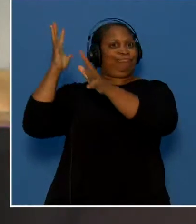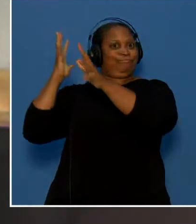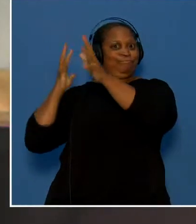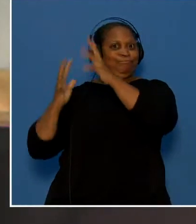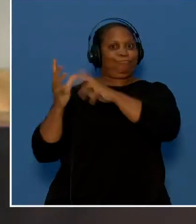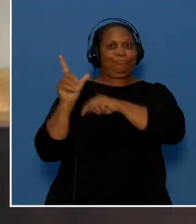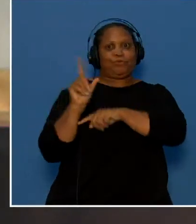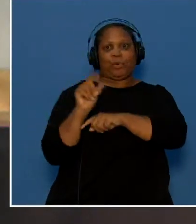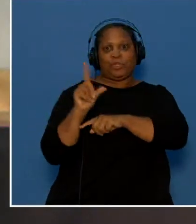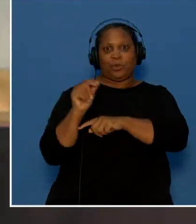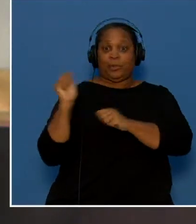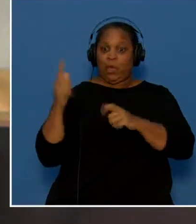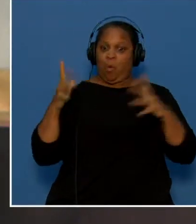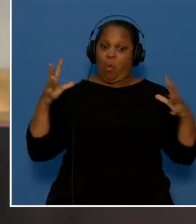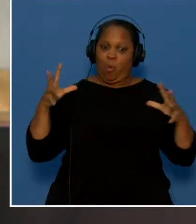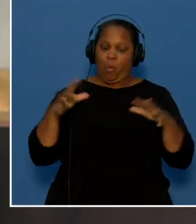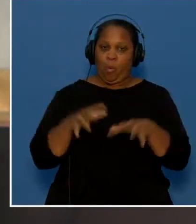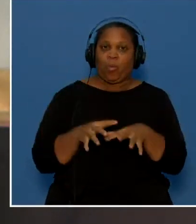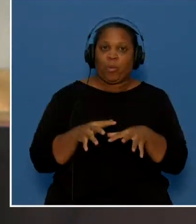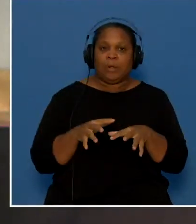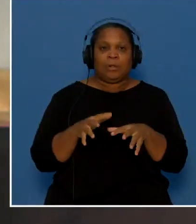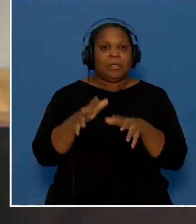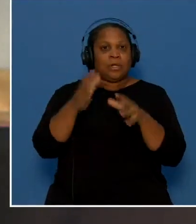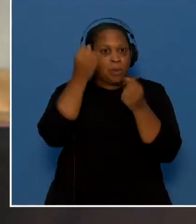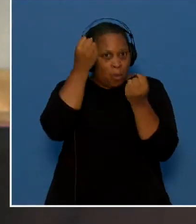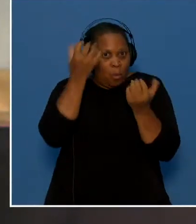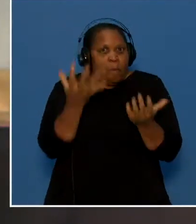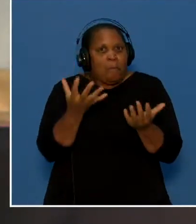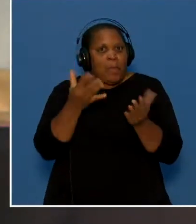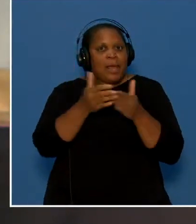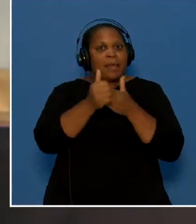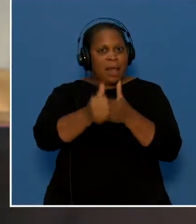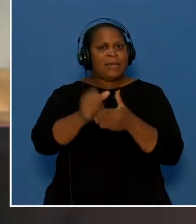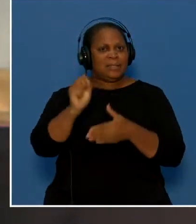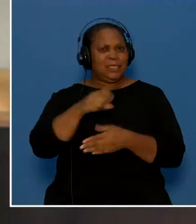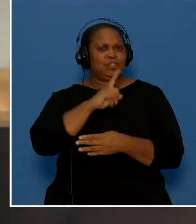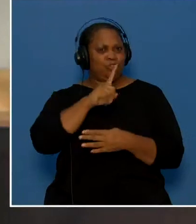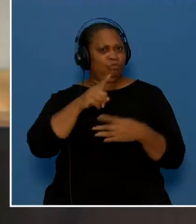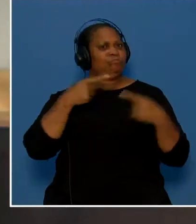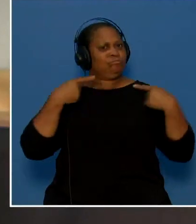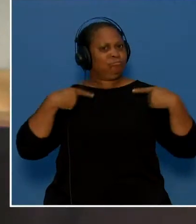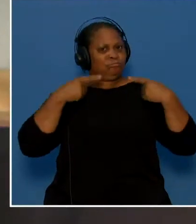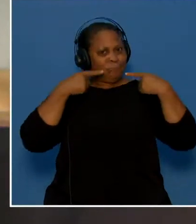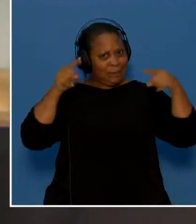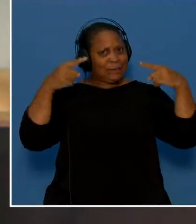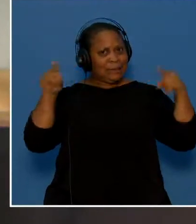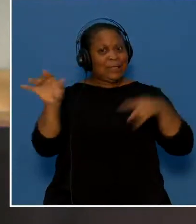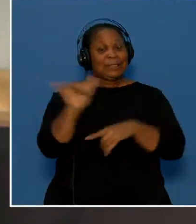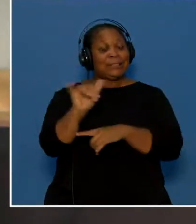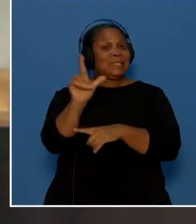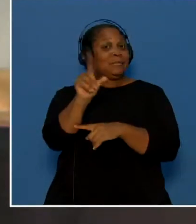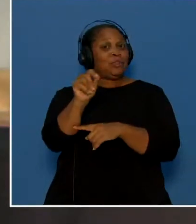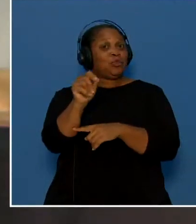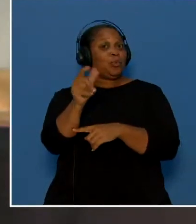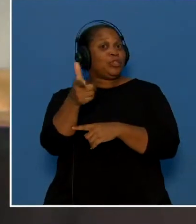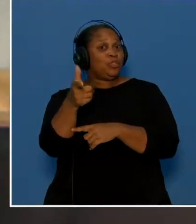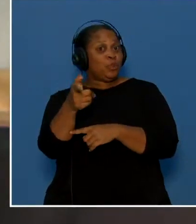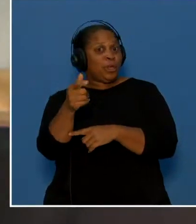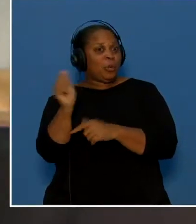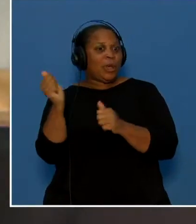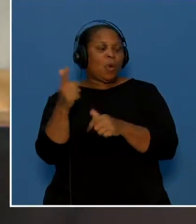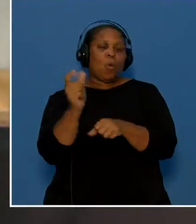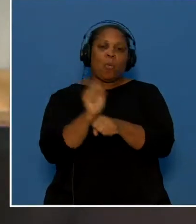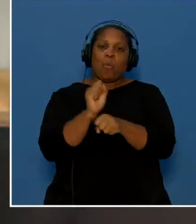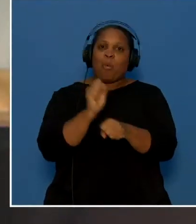all pooling together to adhere to the guidance, and I anticipate that we will continue the successes of that in 2021 with us all working together